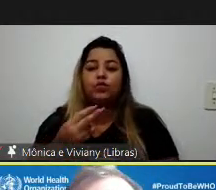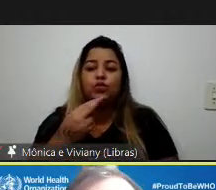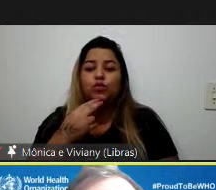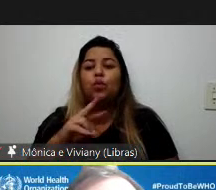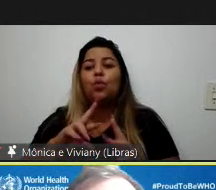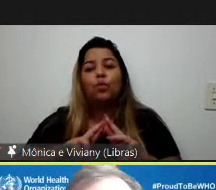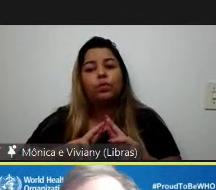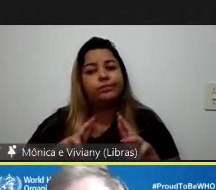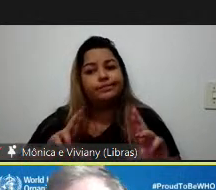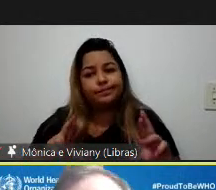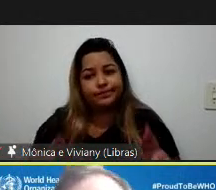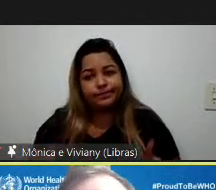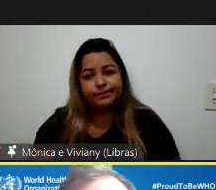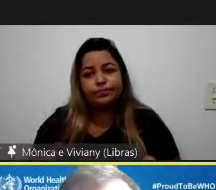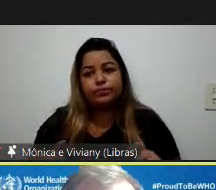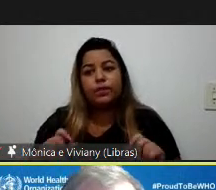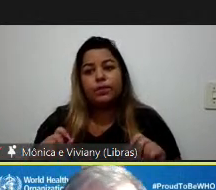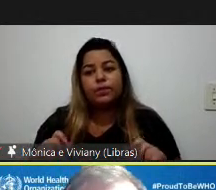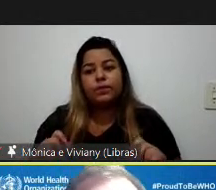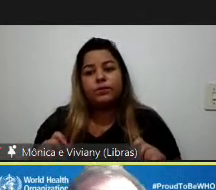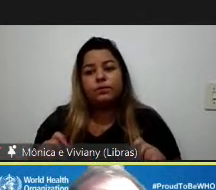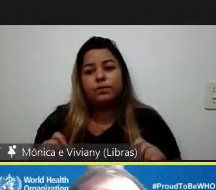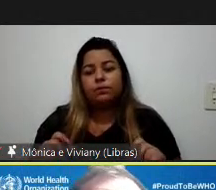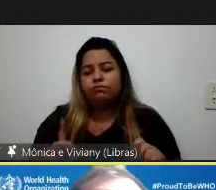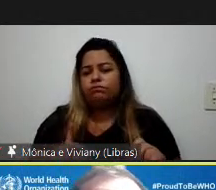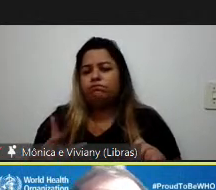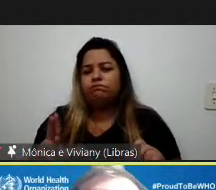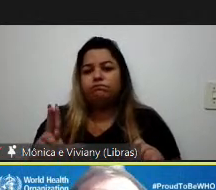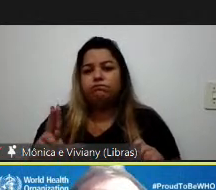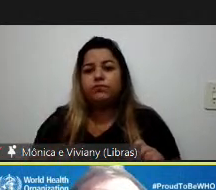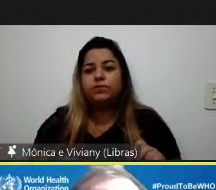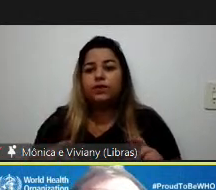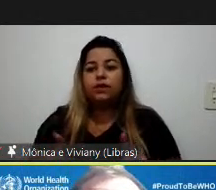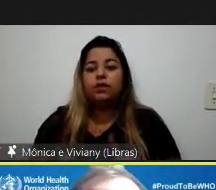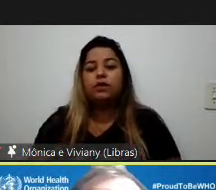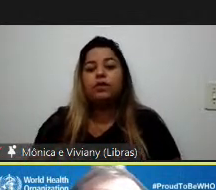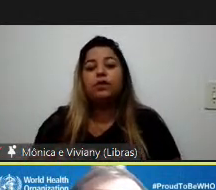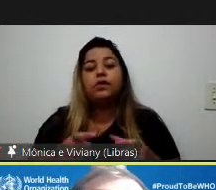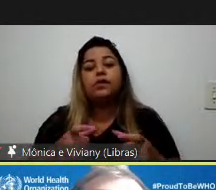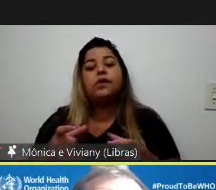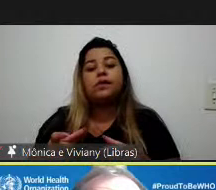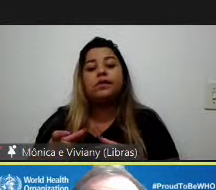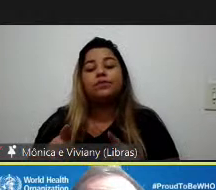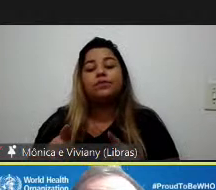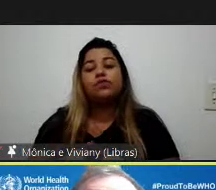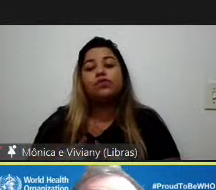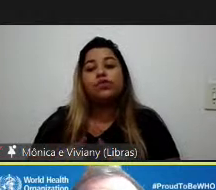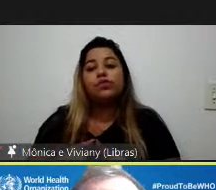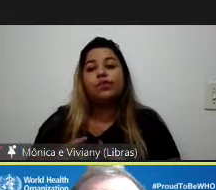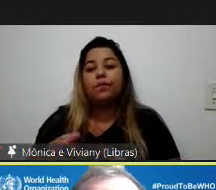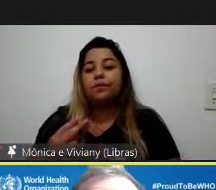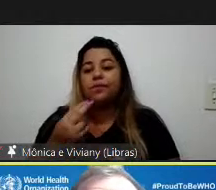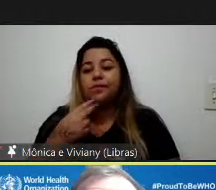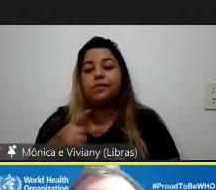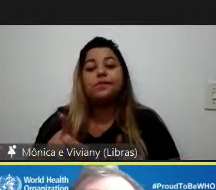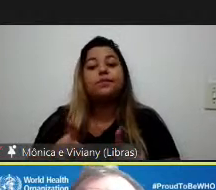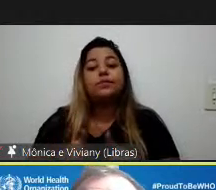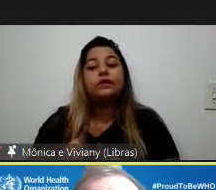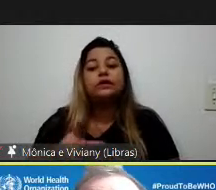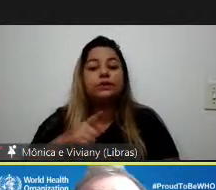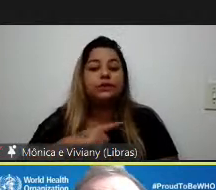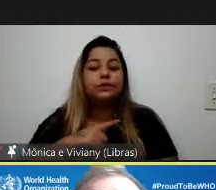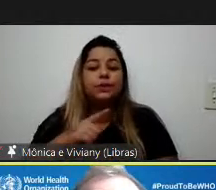the nutrition areas. Clearly, higher income countries have a greater concern about